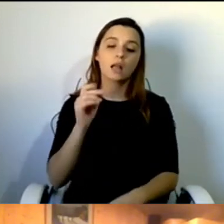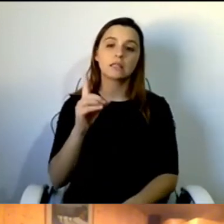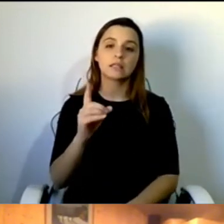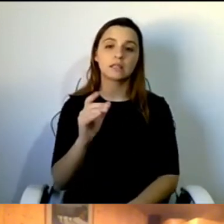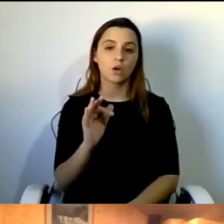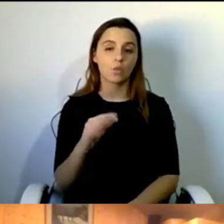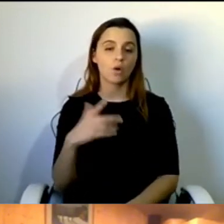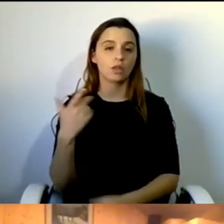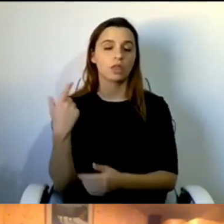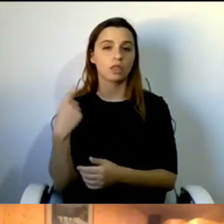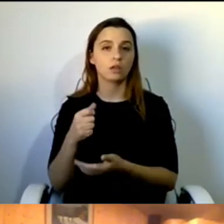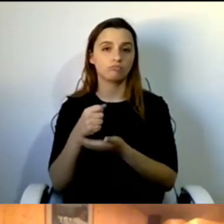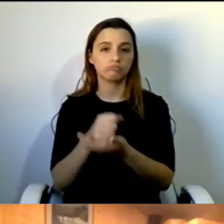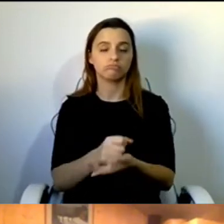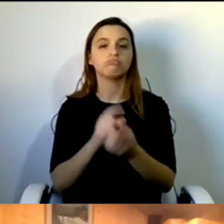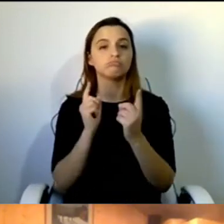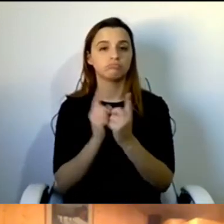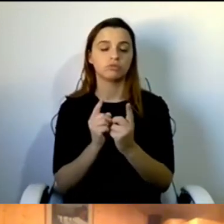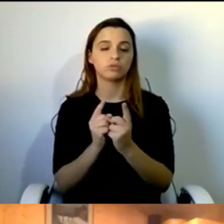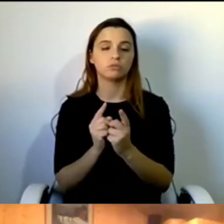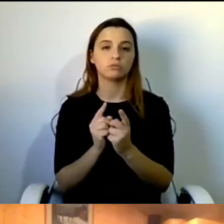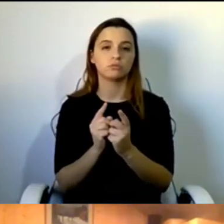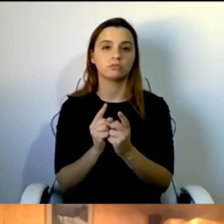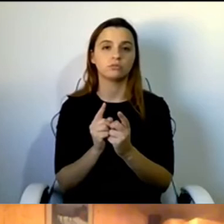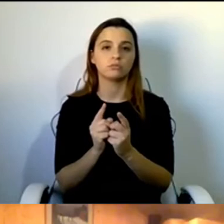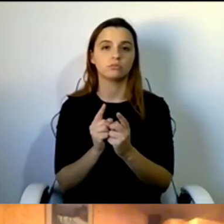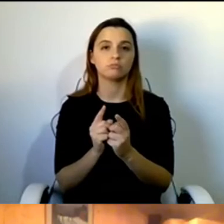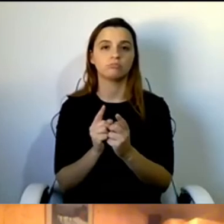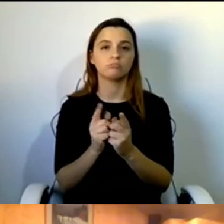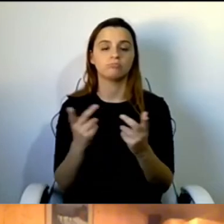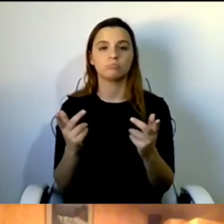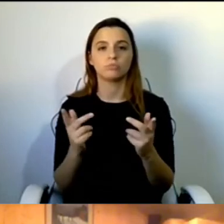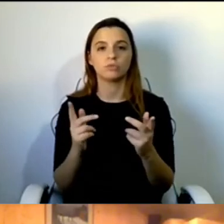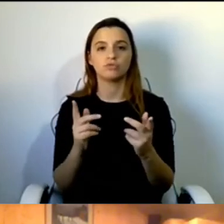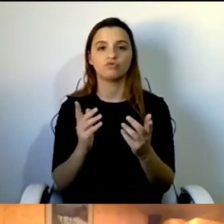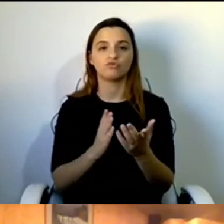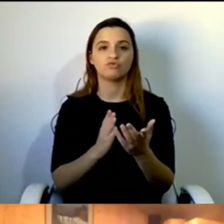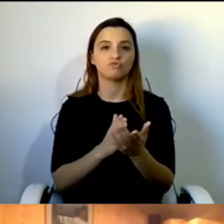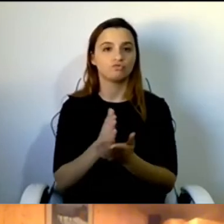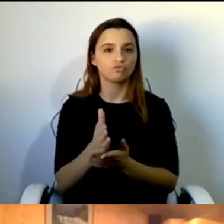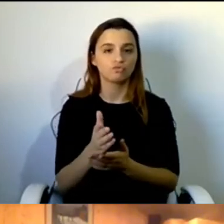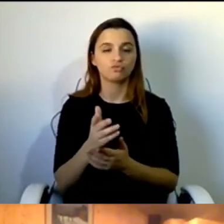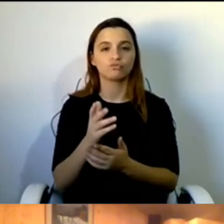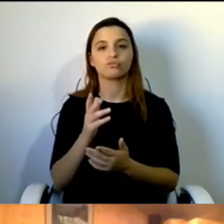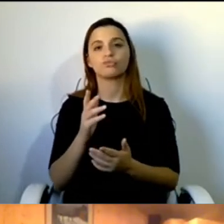after 65. But if you're unlucky and have a stroke at the age of 65, you don't get access to personal